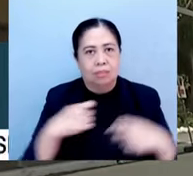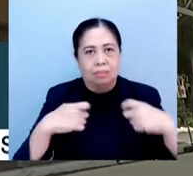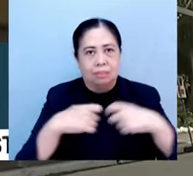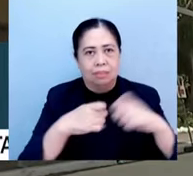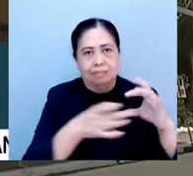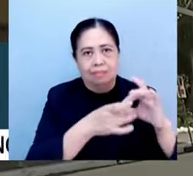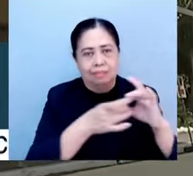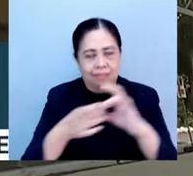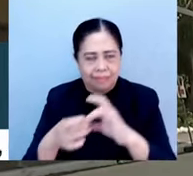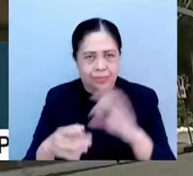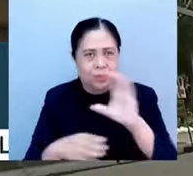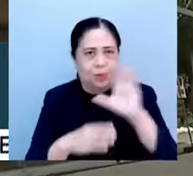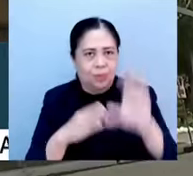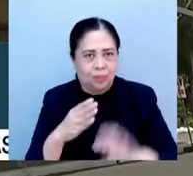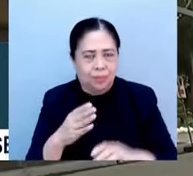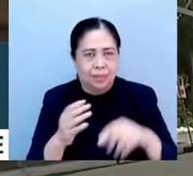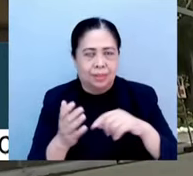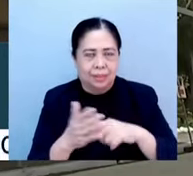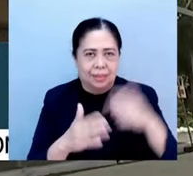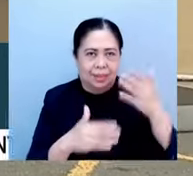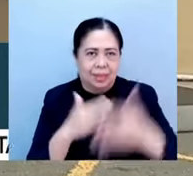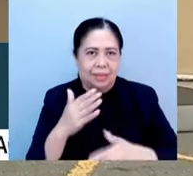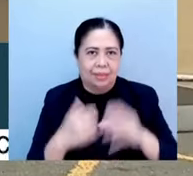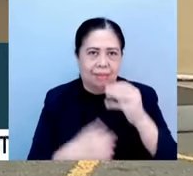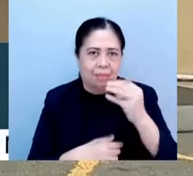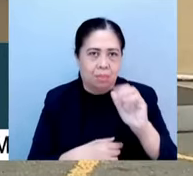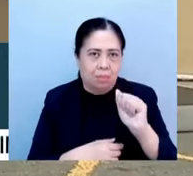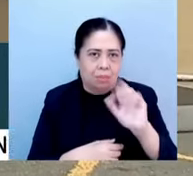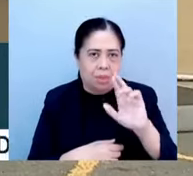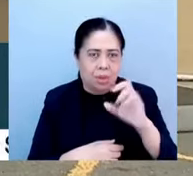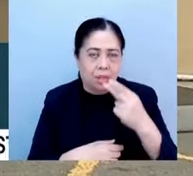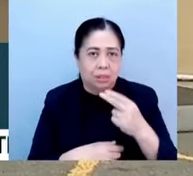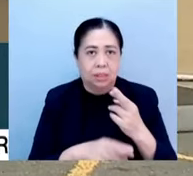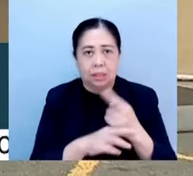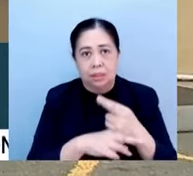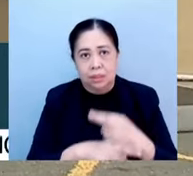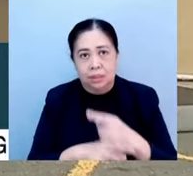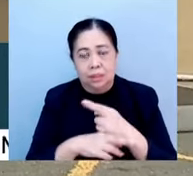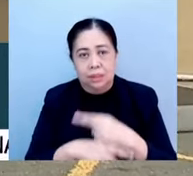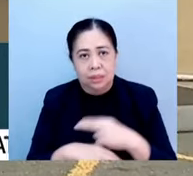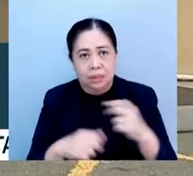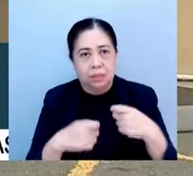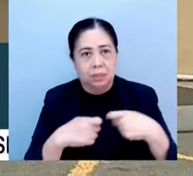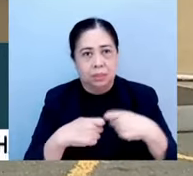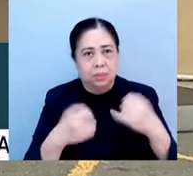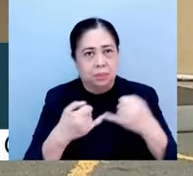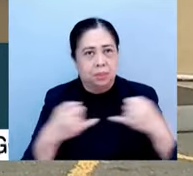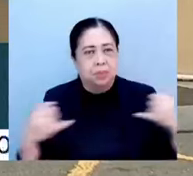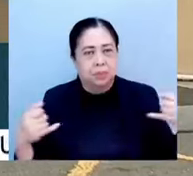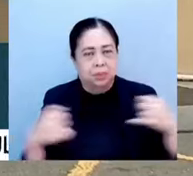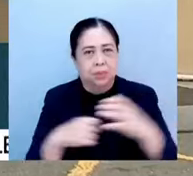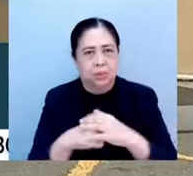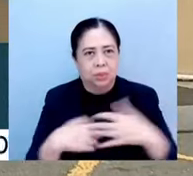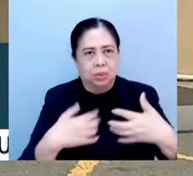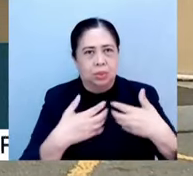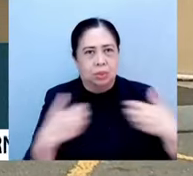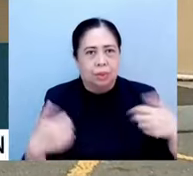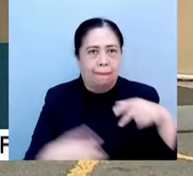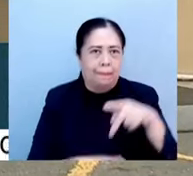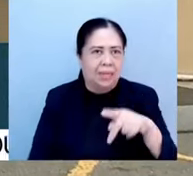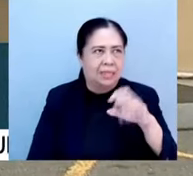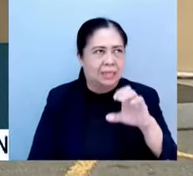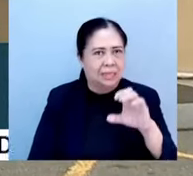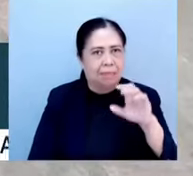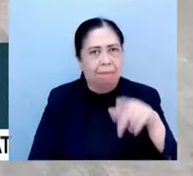completed by the end of the month. Meanwhile, the regular maintenance of one of the grid's large coal power plants, the